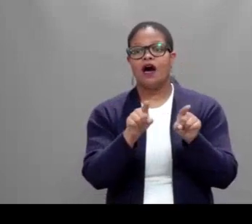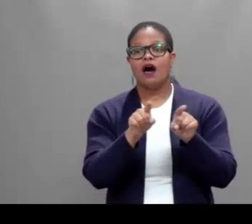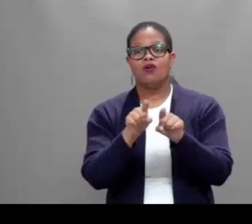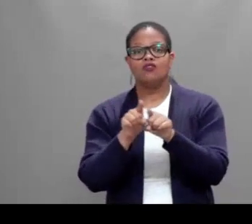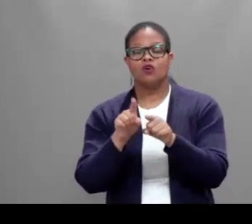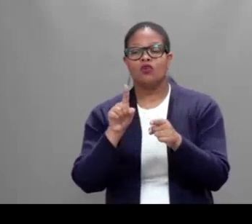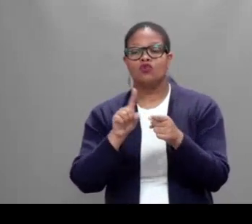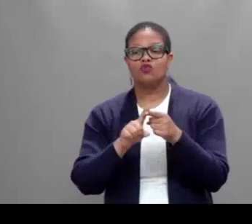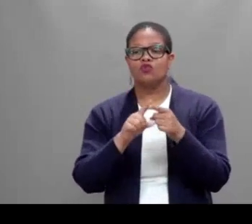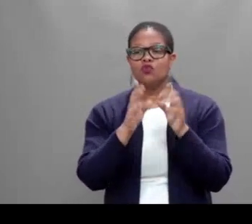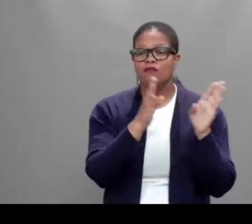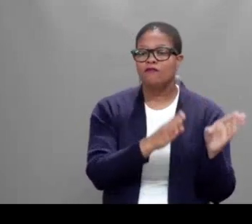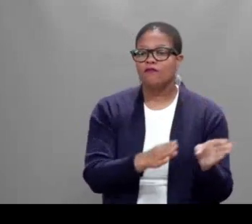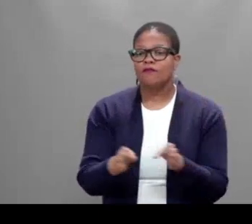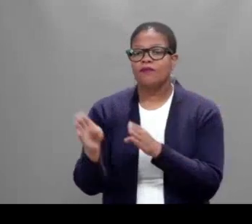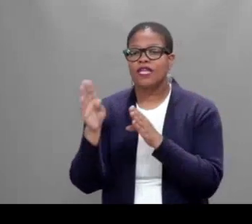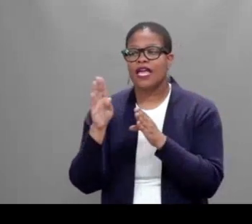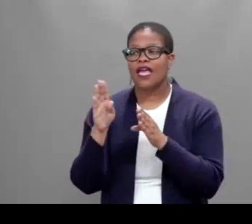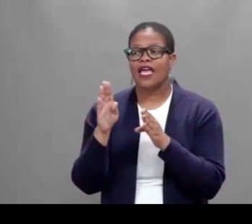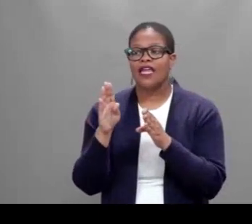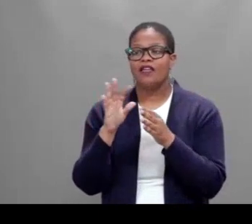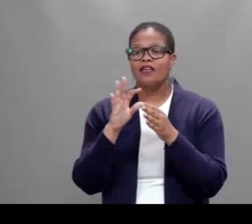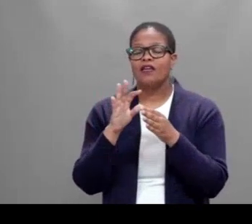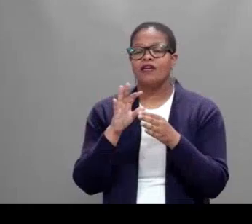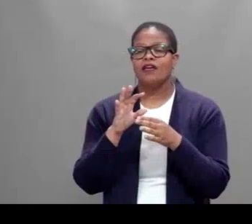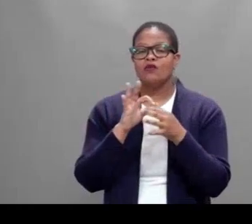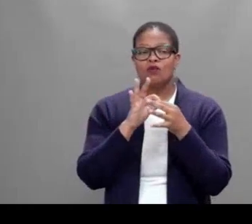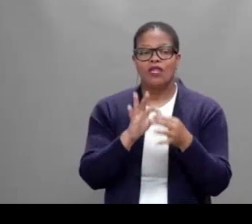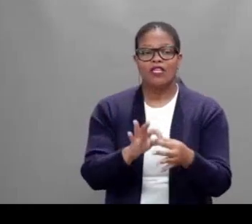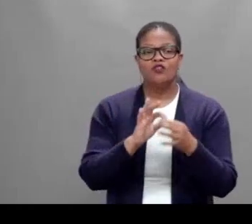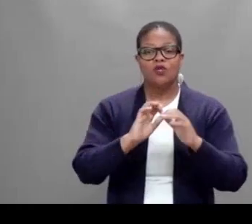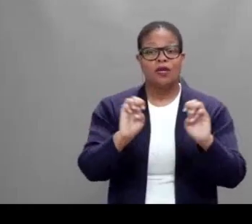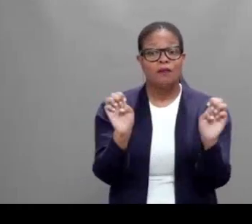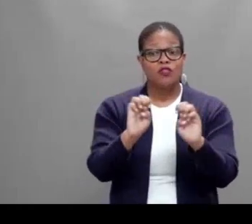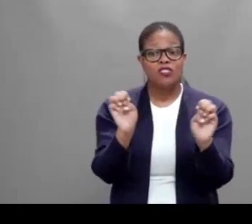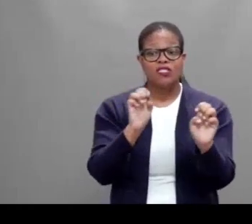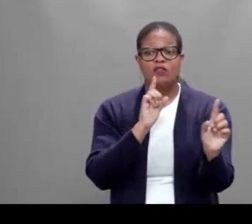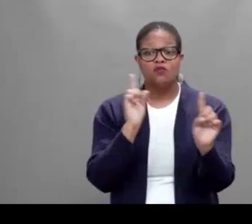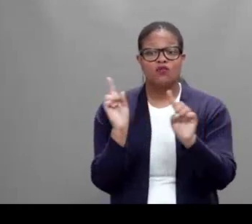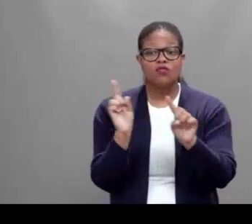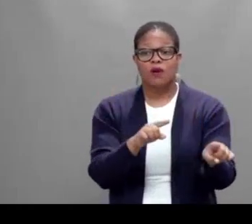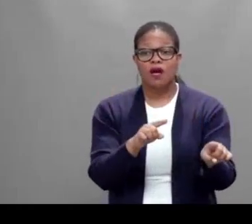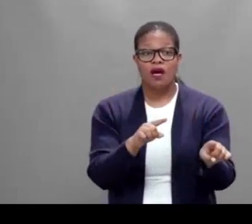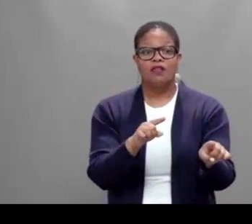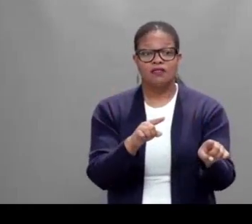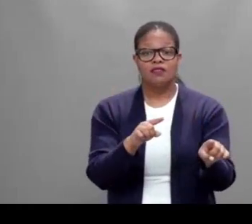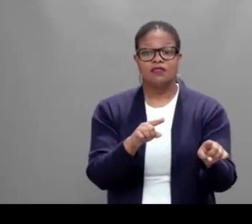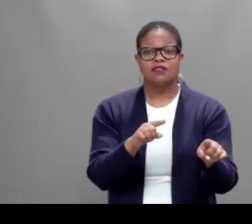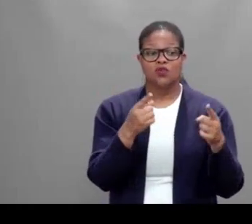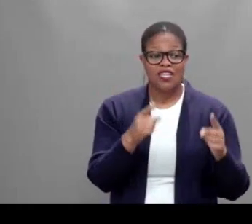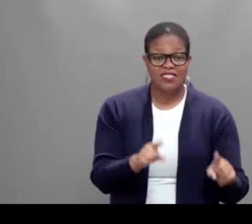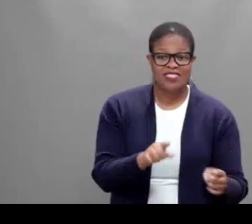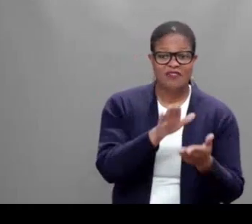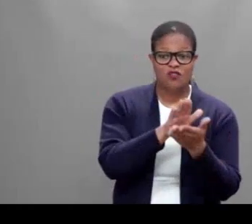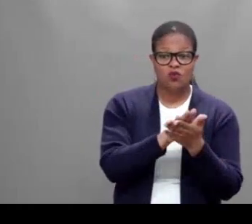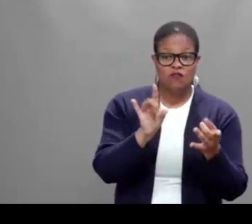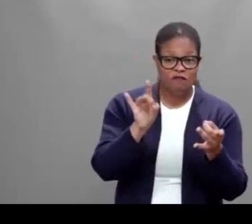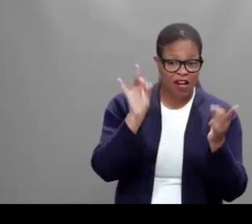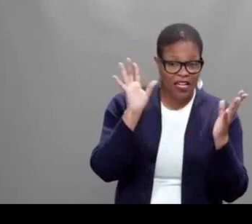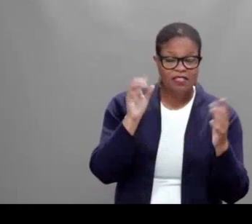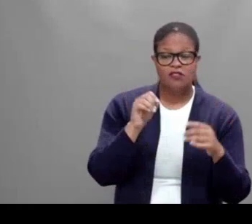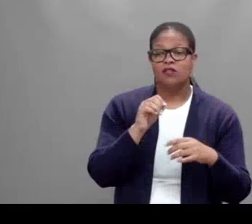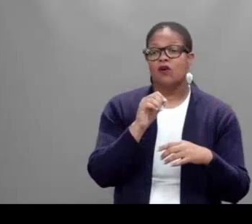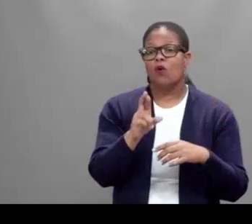to formulate plans relating to emergency response to incidents of school violence or